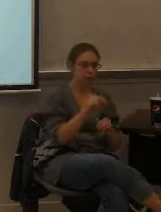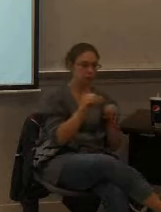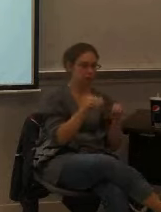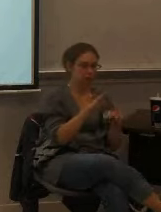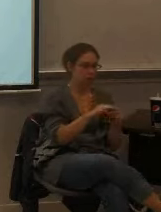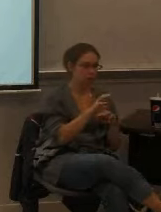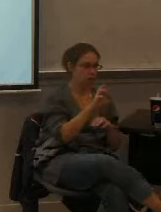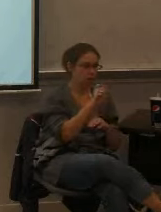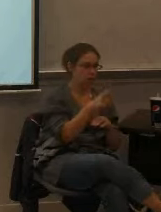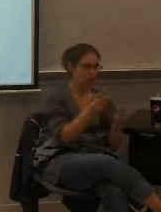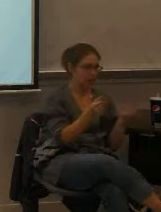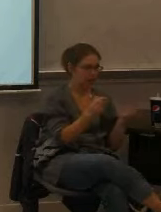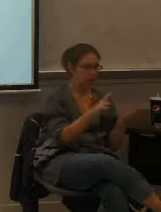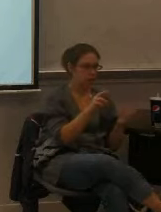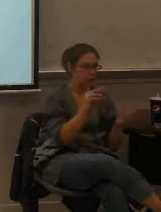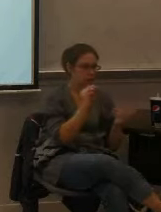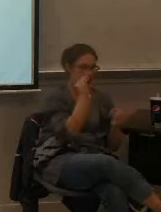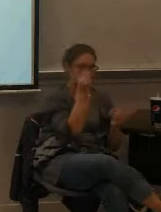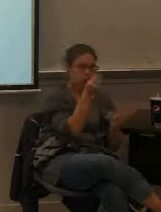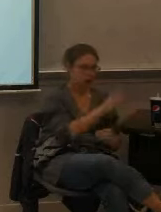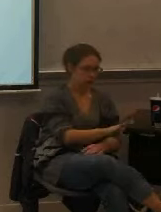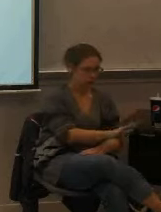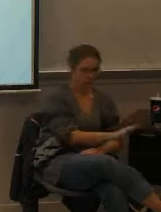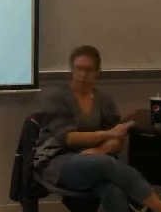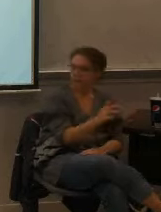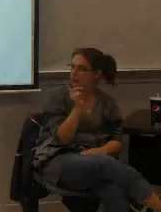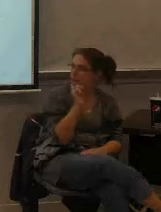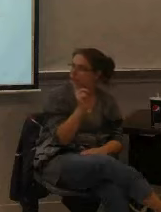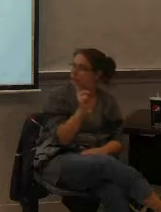or gardens.